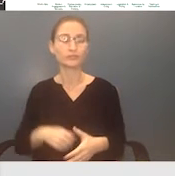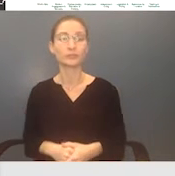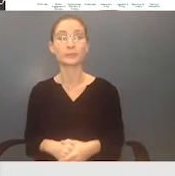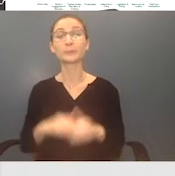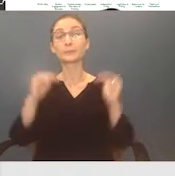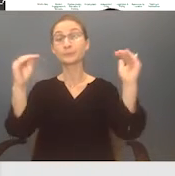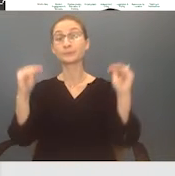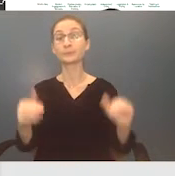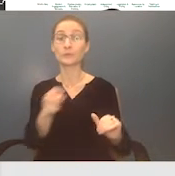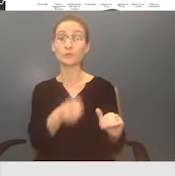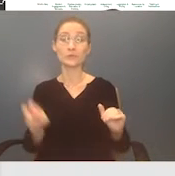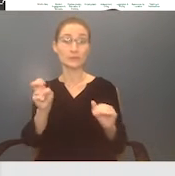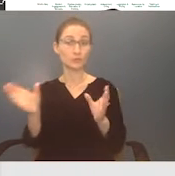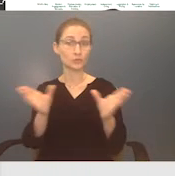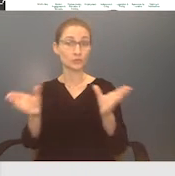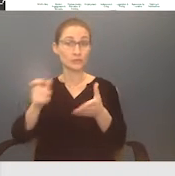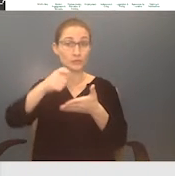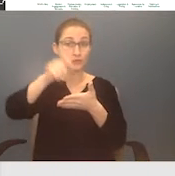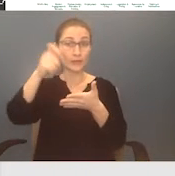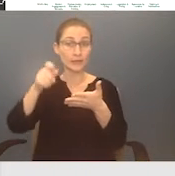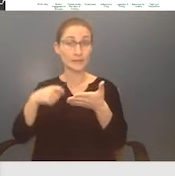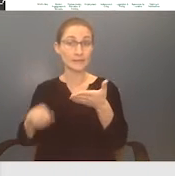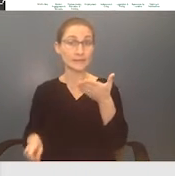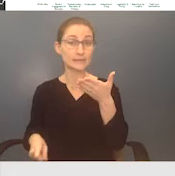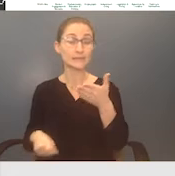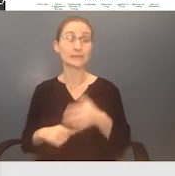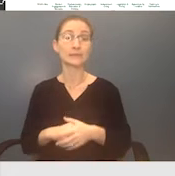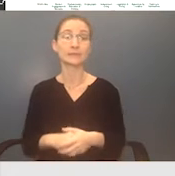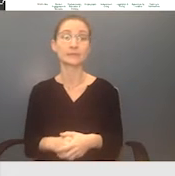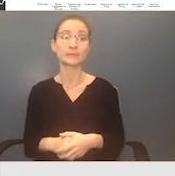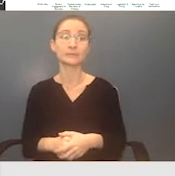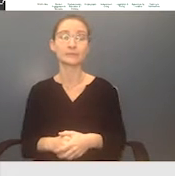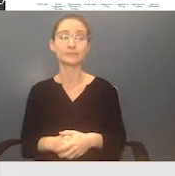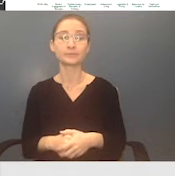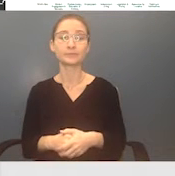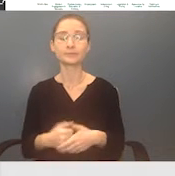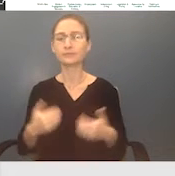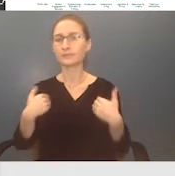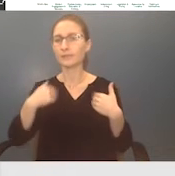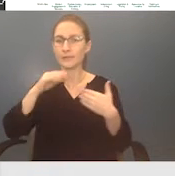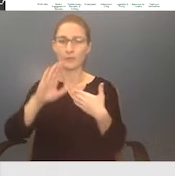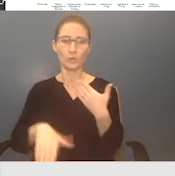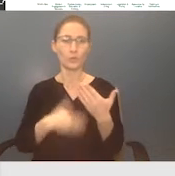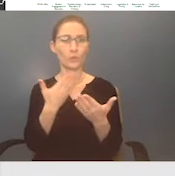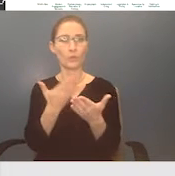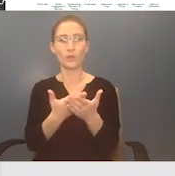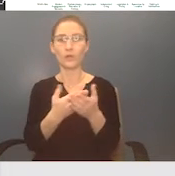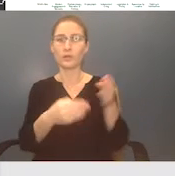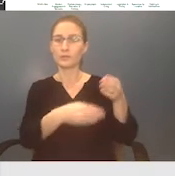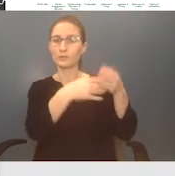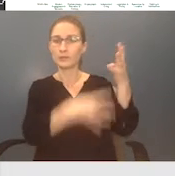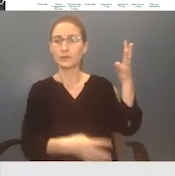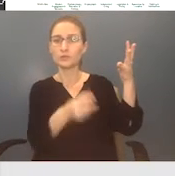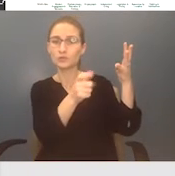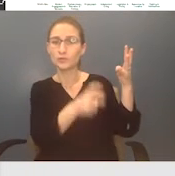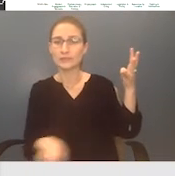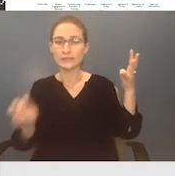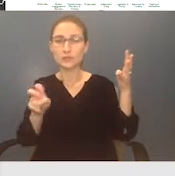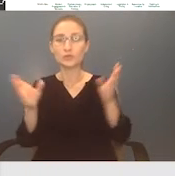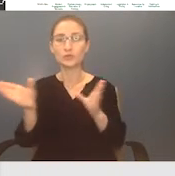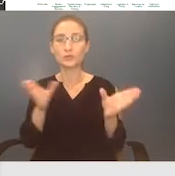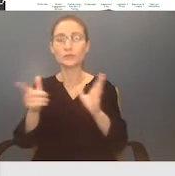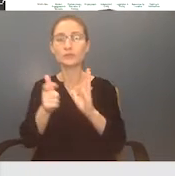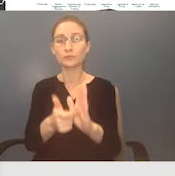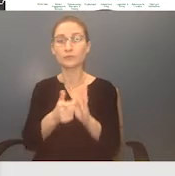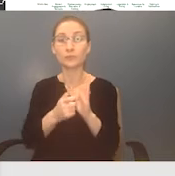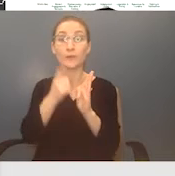The transition services checklist is documents all of the transition services requirements that go